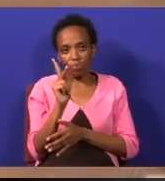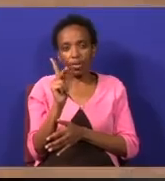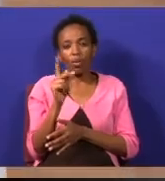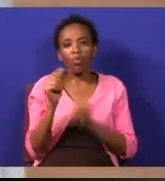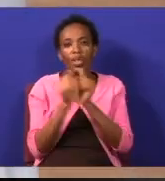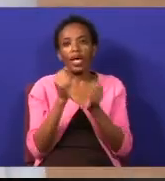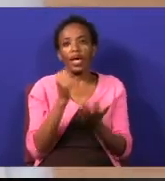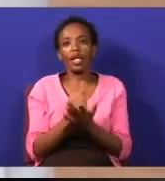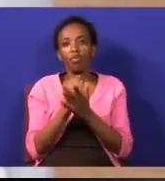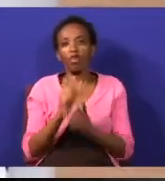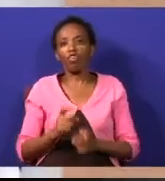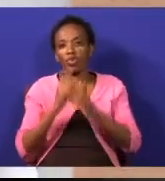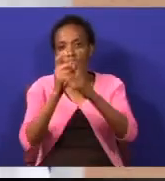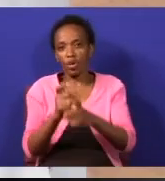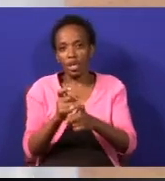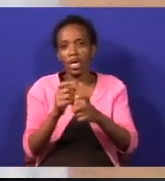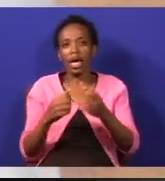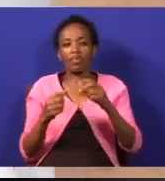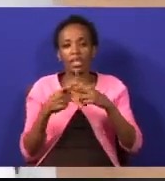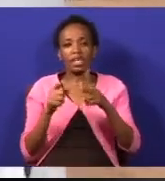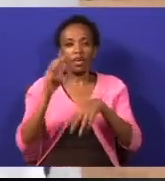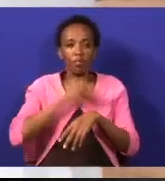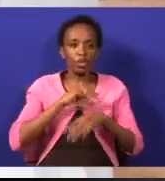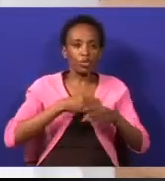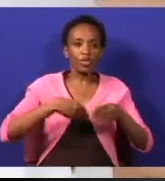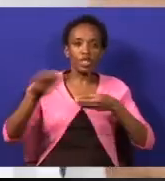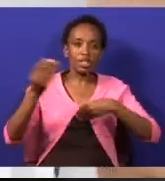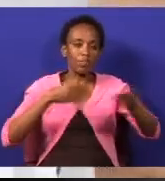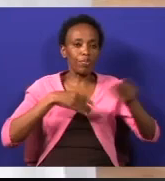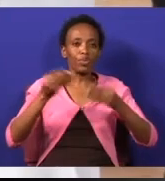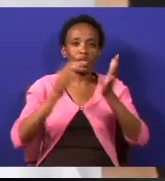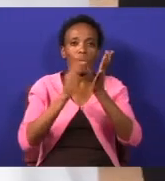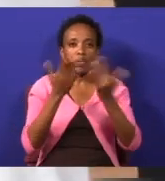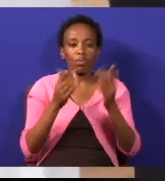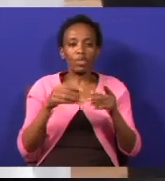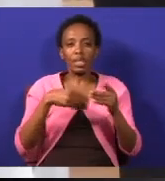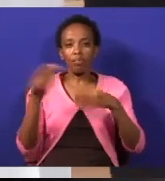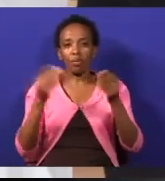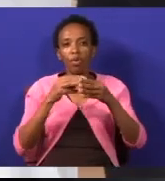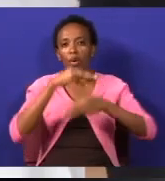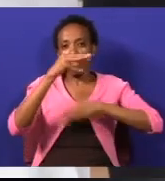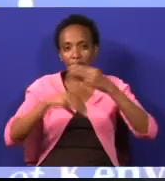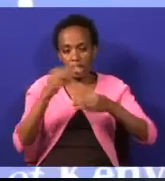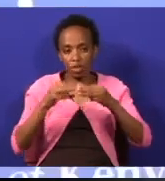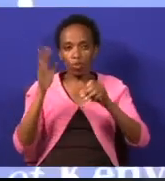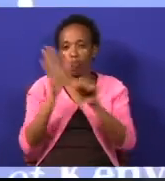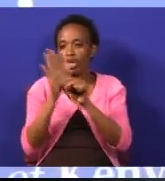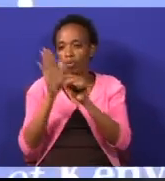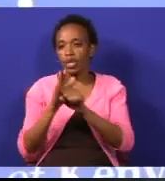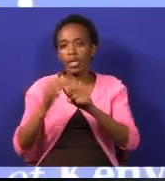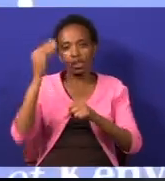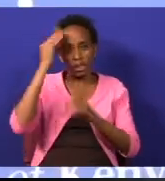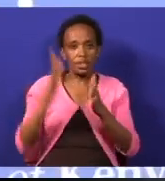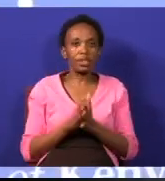with the help of donor funding, has embarked on a mission to distribute Bibles and Bible materials to millions of school-going pupils and